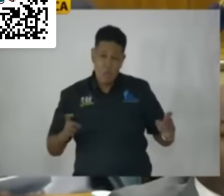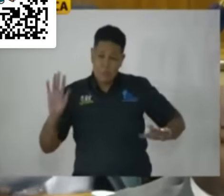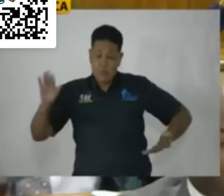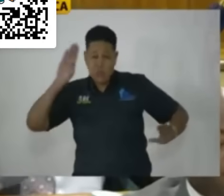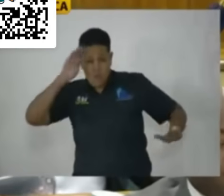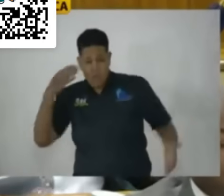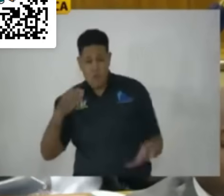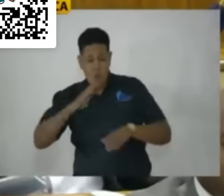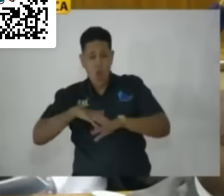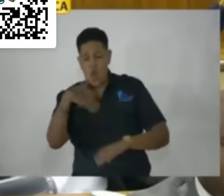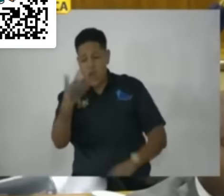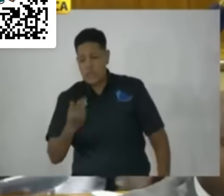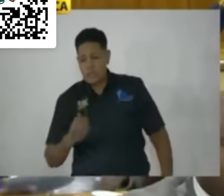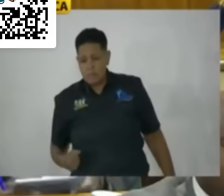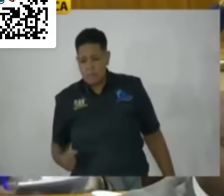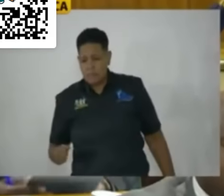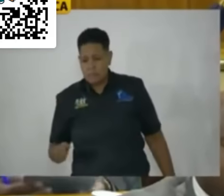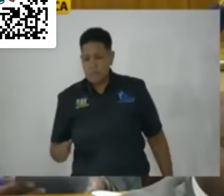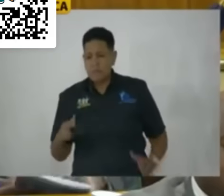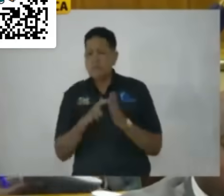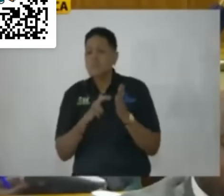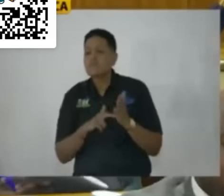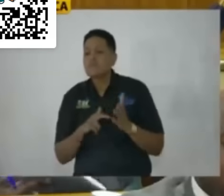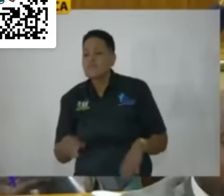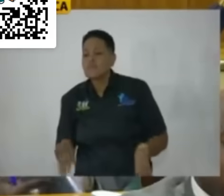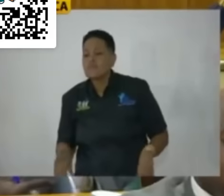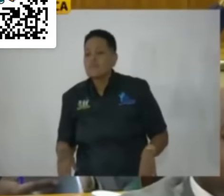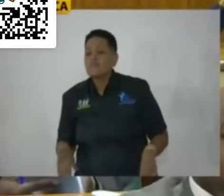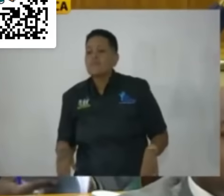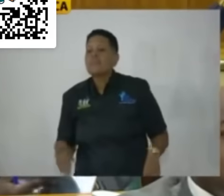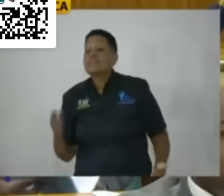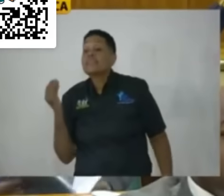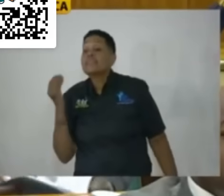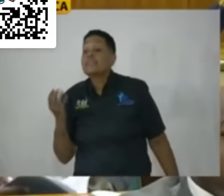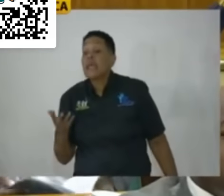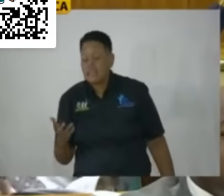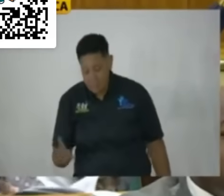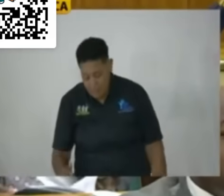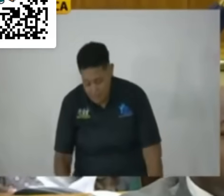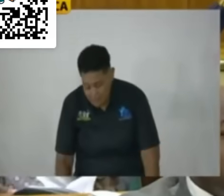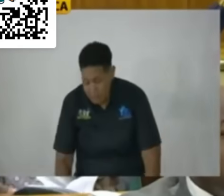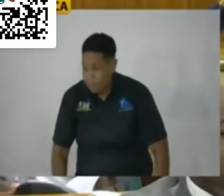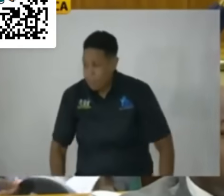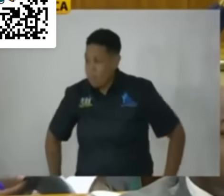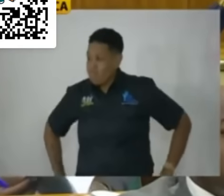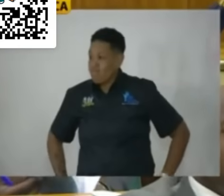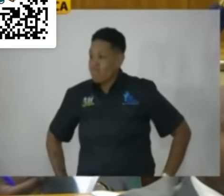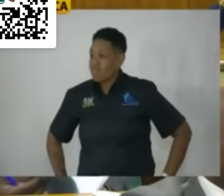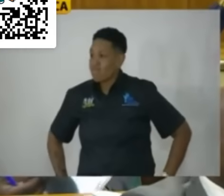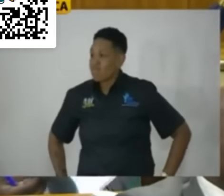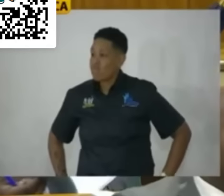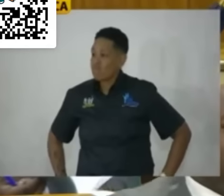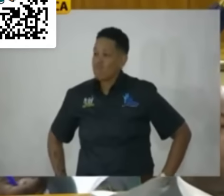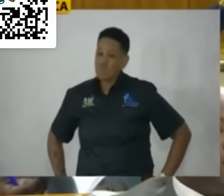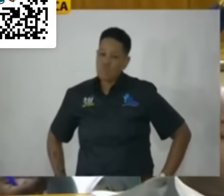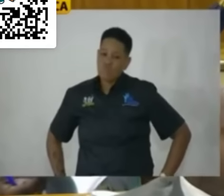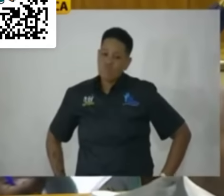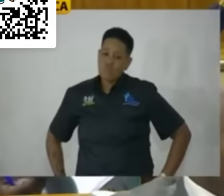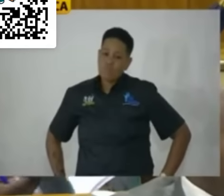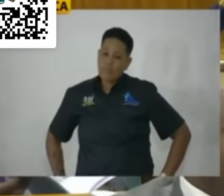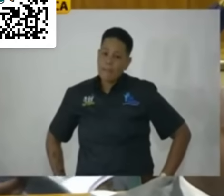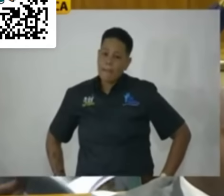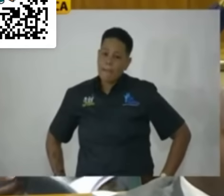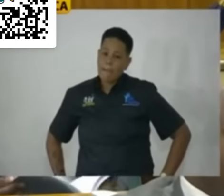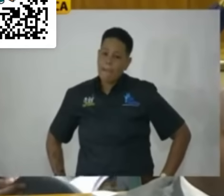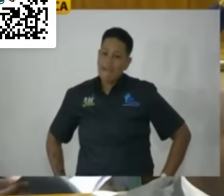with standing orders says in 70 subsection